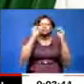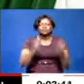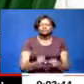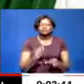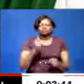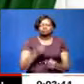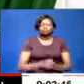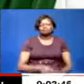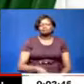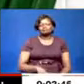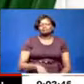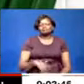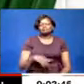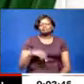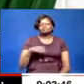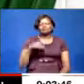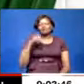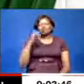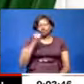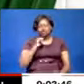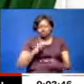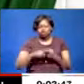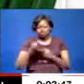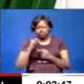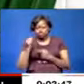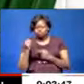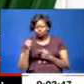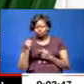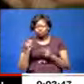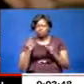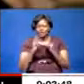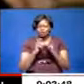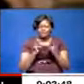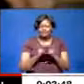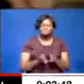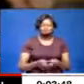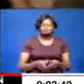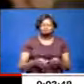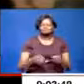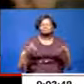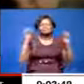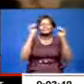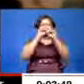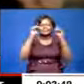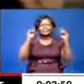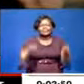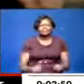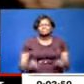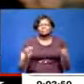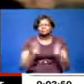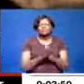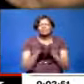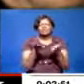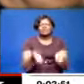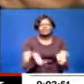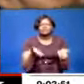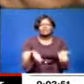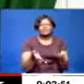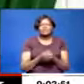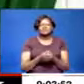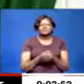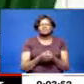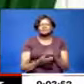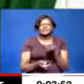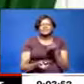homegrown door-to-door address and reference system that will vastly improve e-commerce as well as the availability of